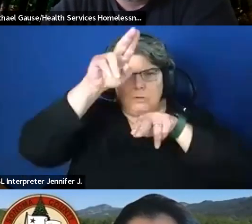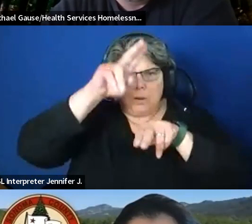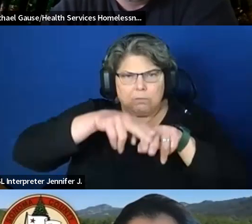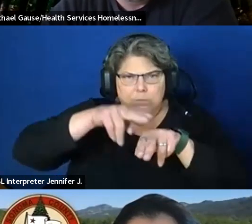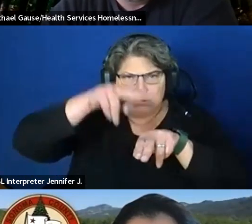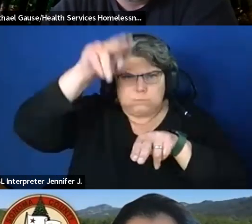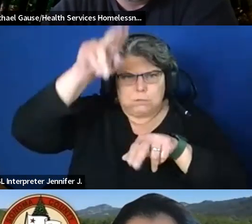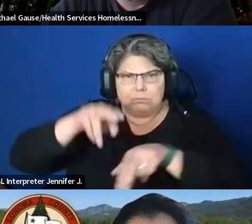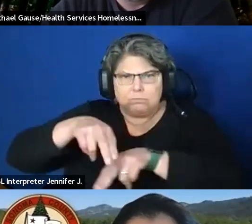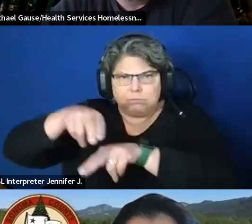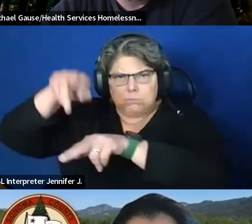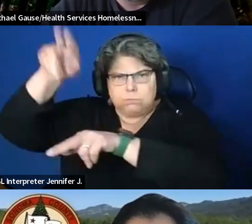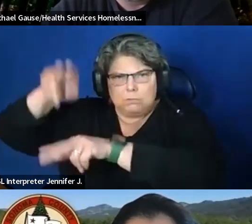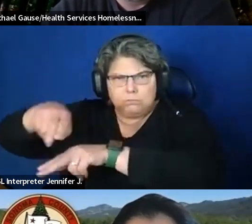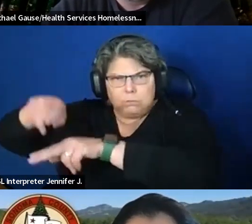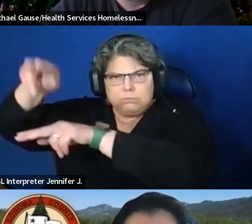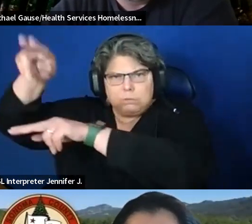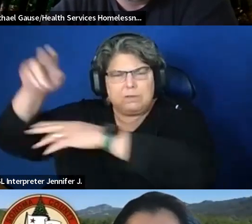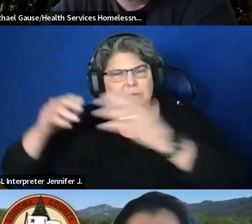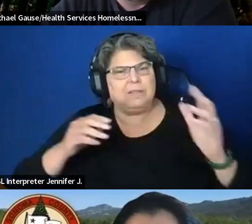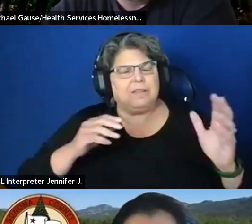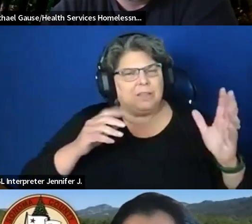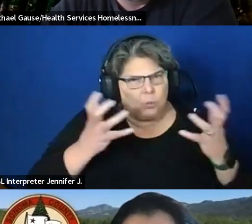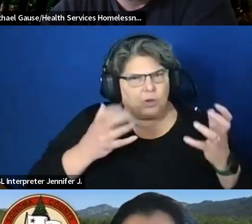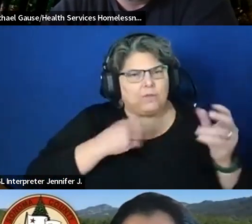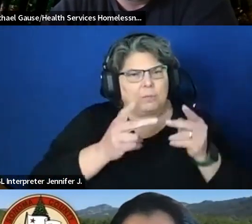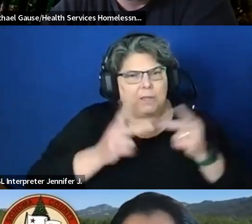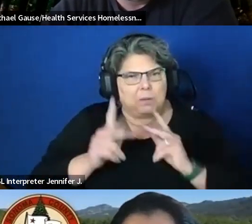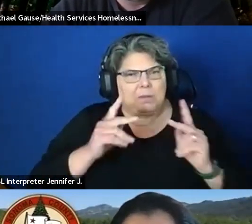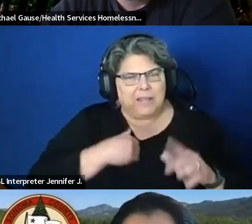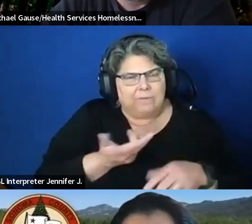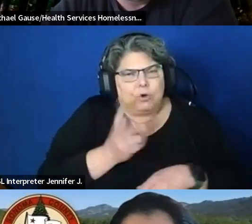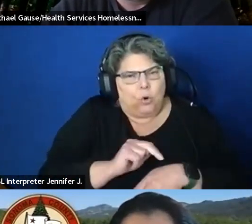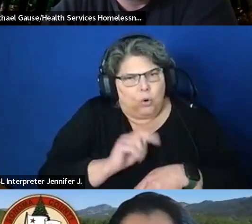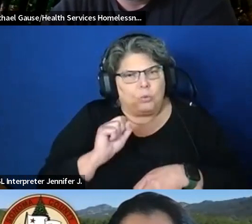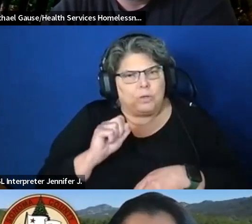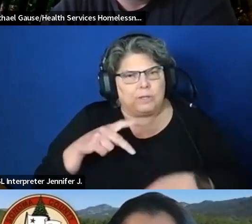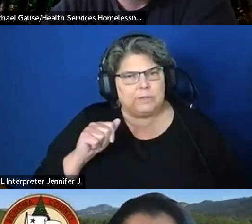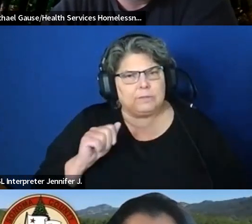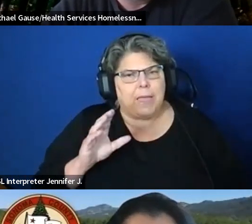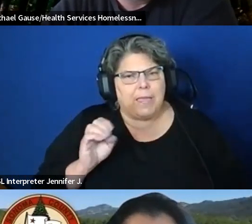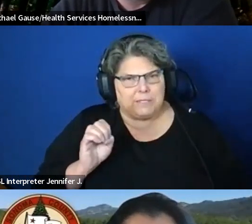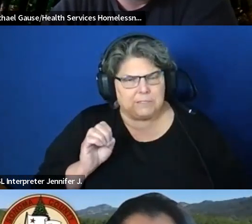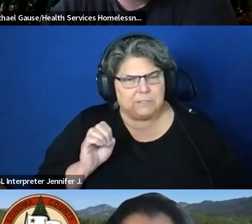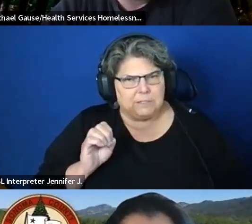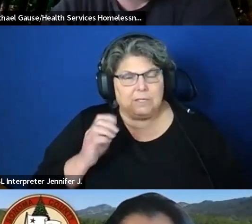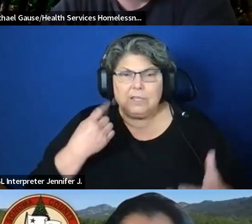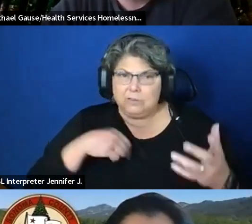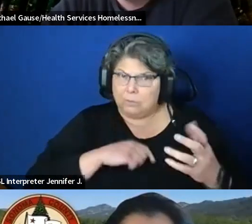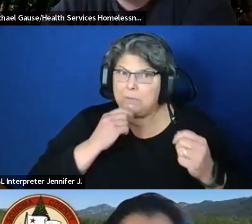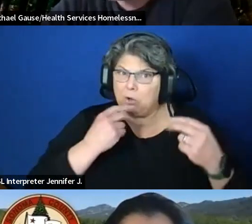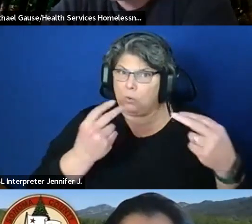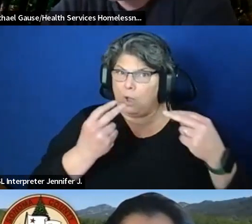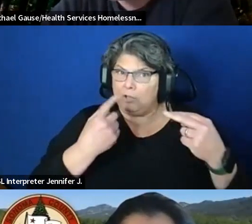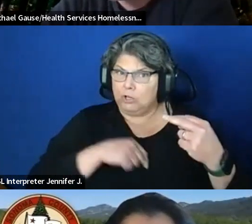this non-congregate area where individuals have individual space. So for us, we're under a lot of scrutiny to be able to provide